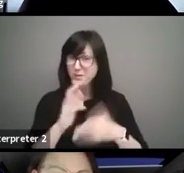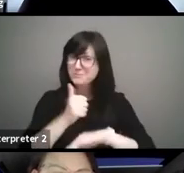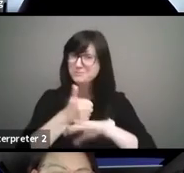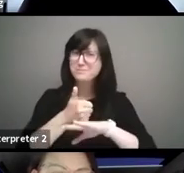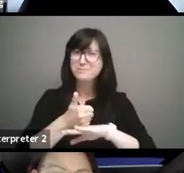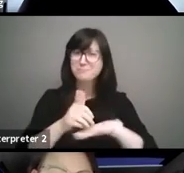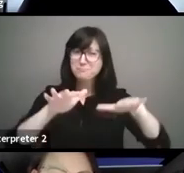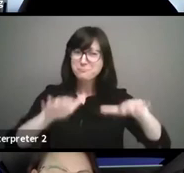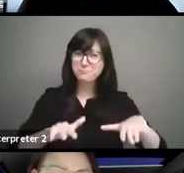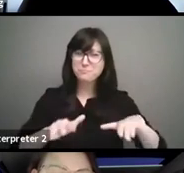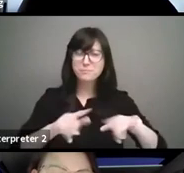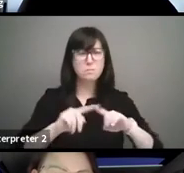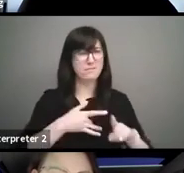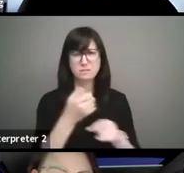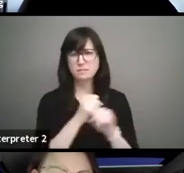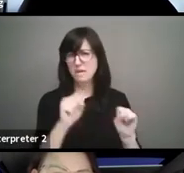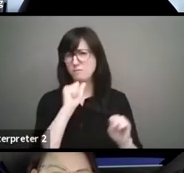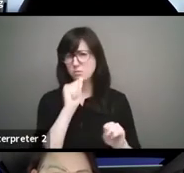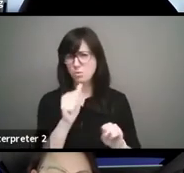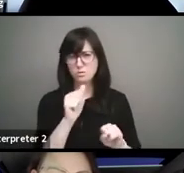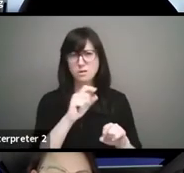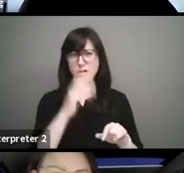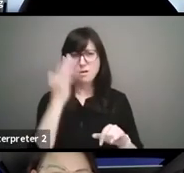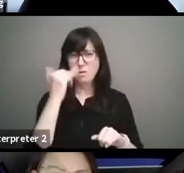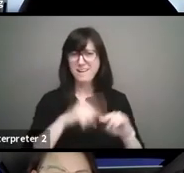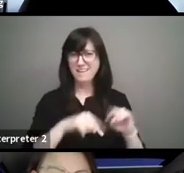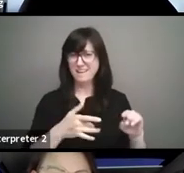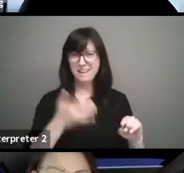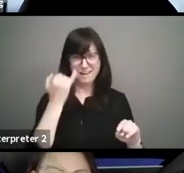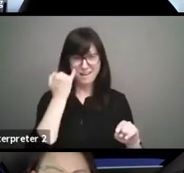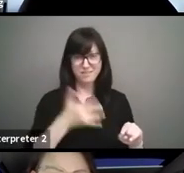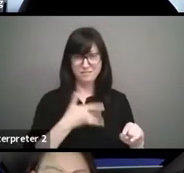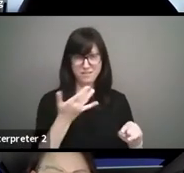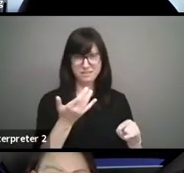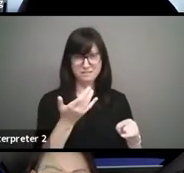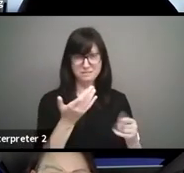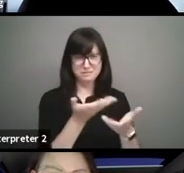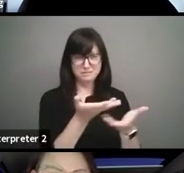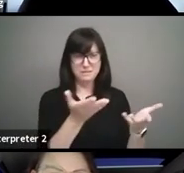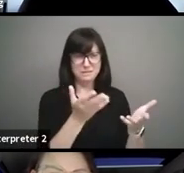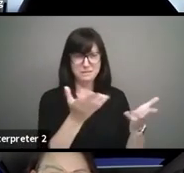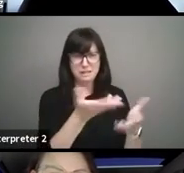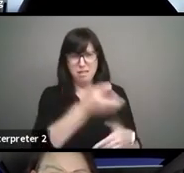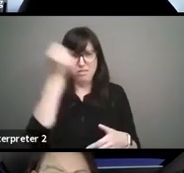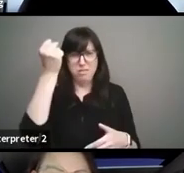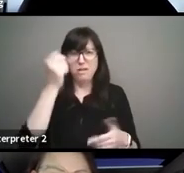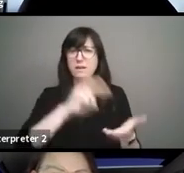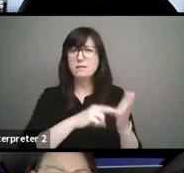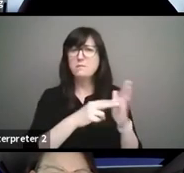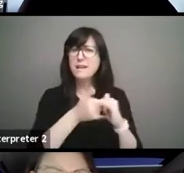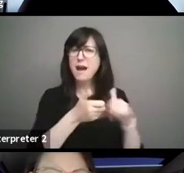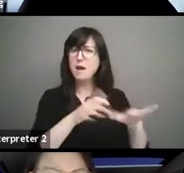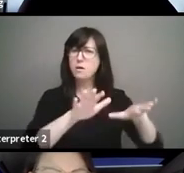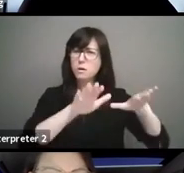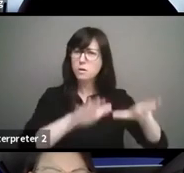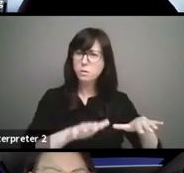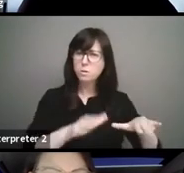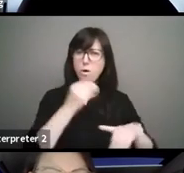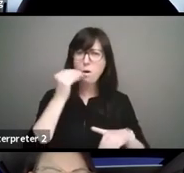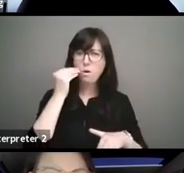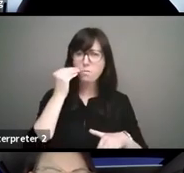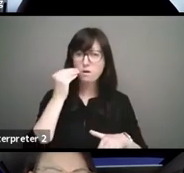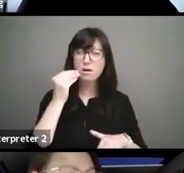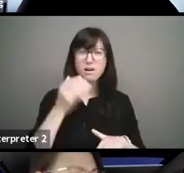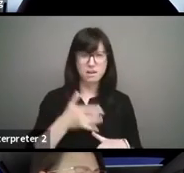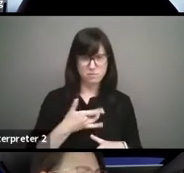in, because they can't establish a home in a place that has been taken away from them. And I'm sure that concept can resonate in a lot